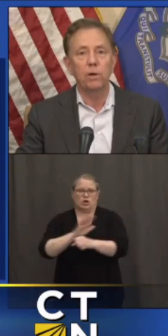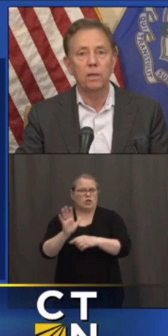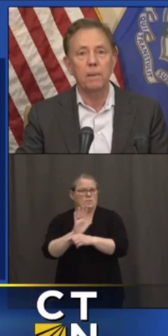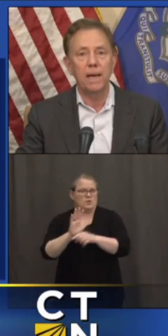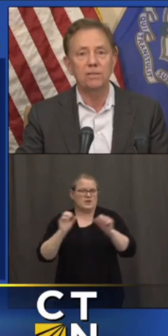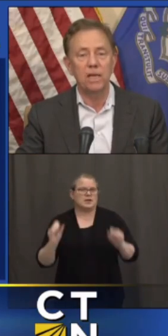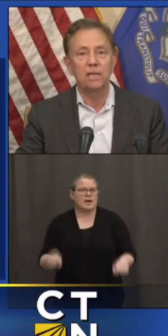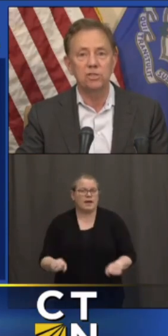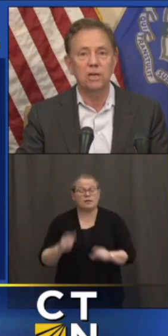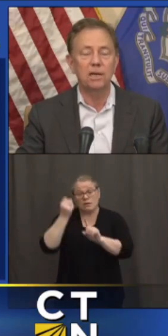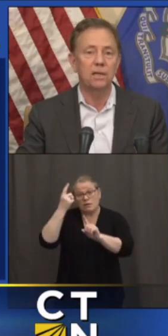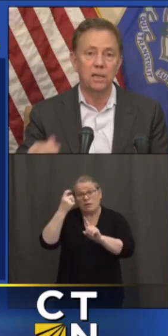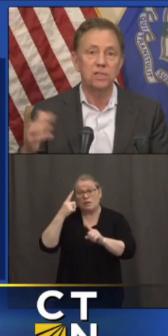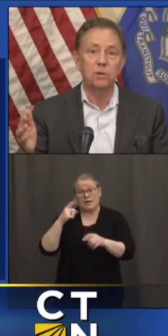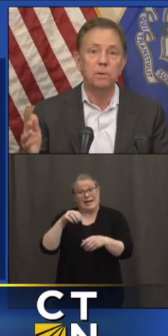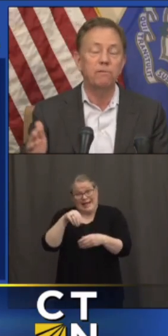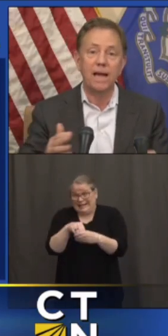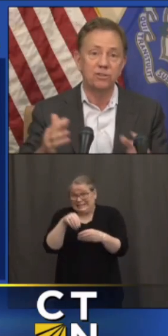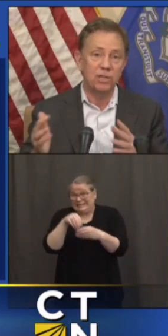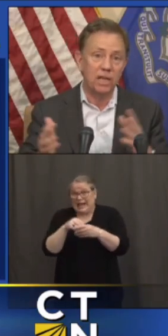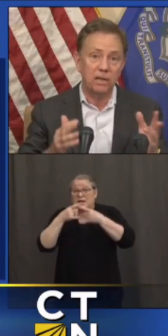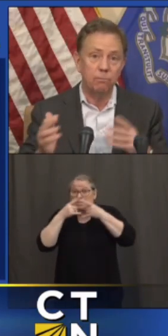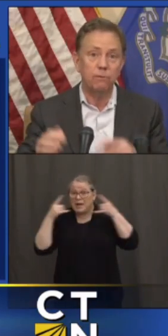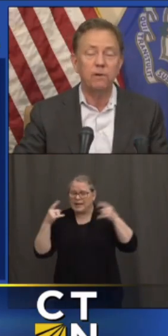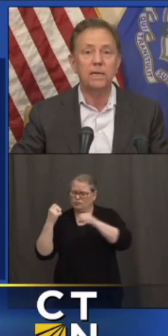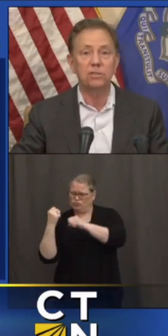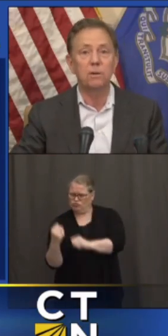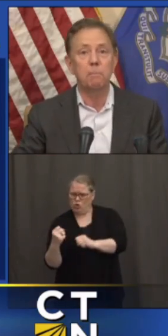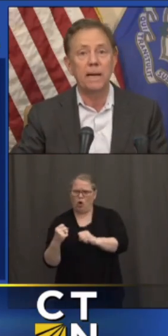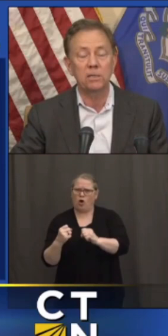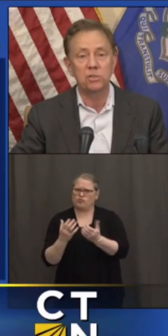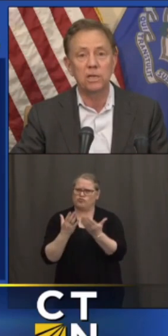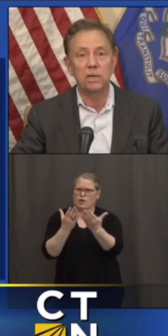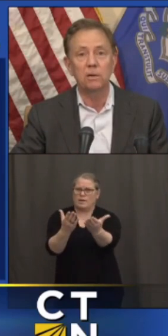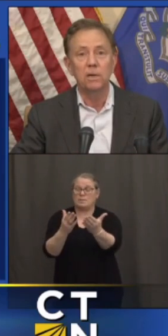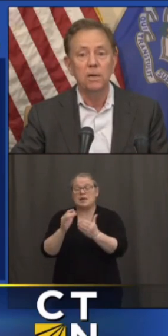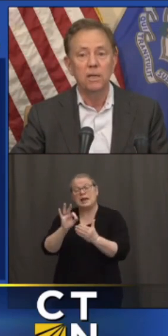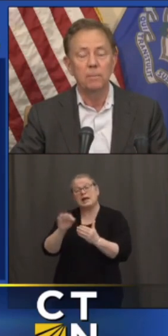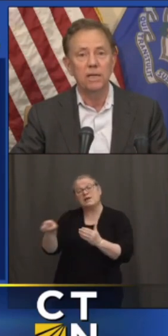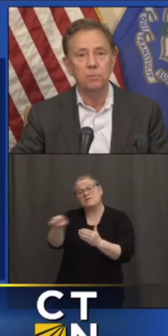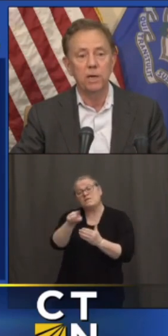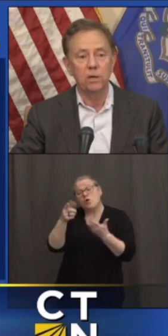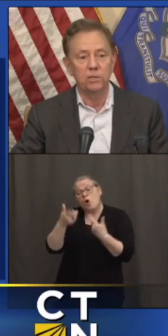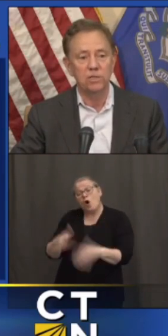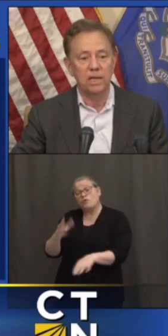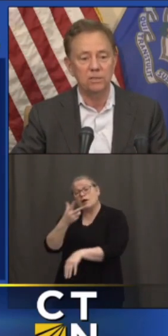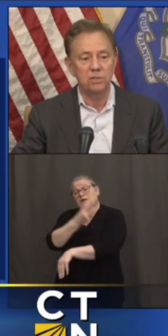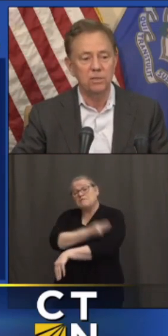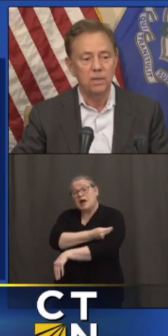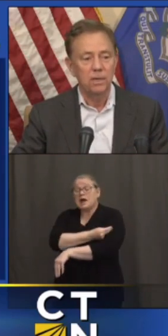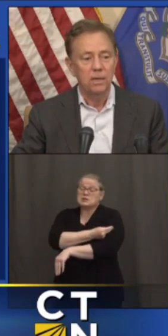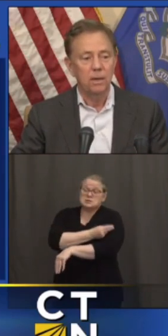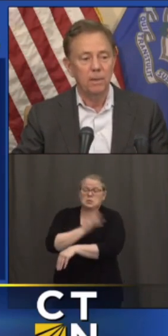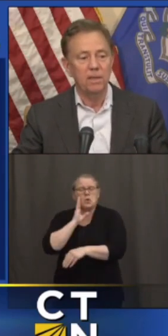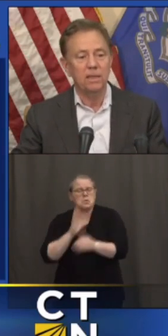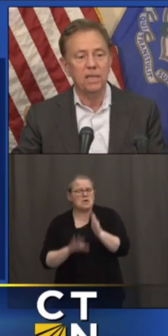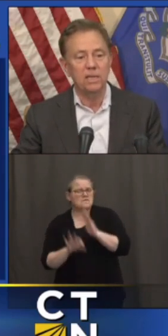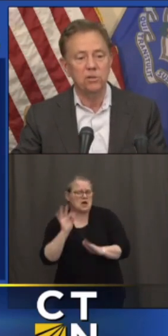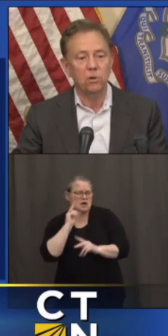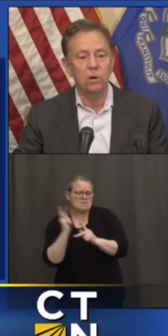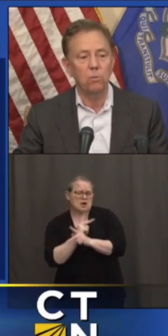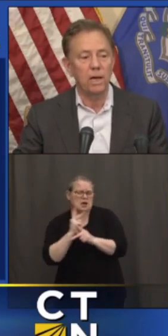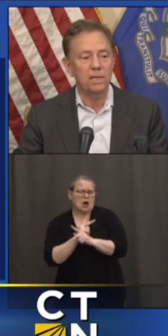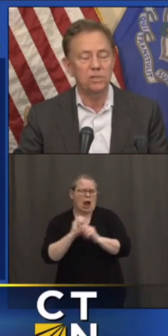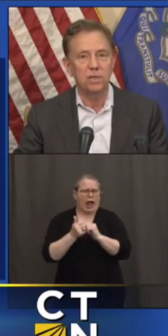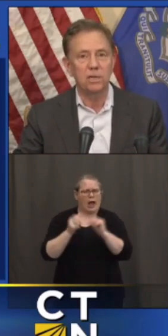recommend wearing the mask inside unless you've been vaccinated. We'll find some balance there that makes pretty good sense. I think